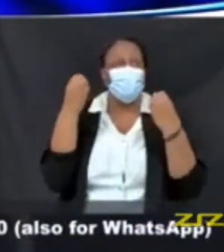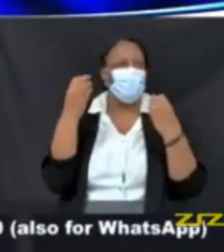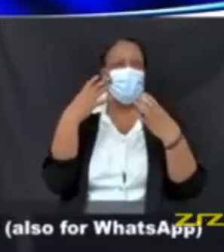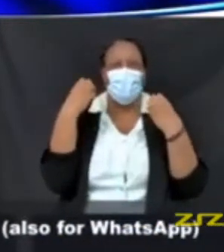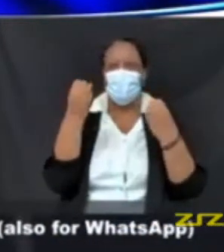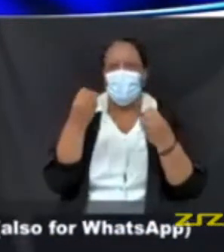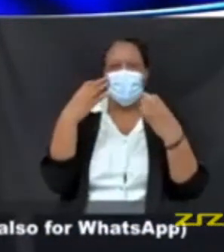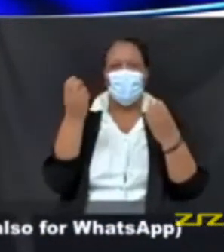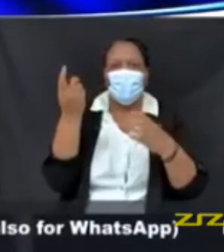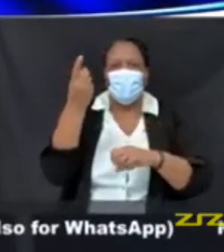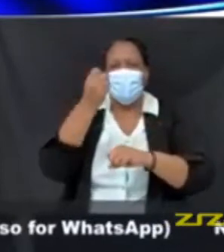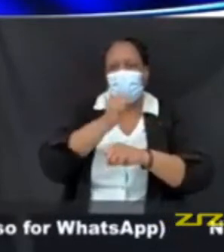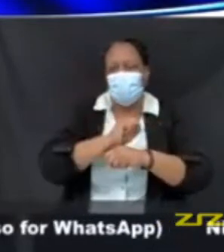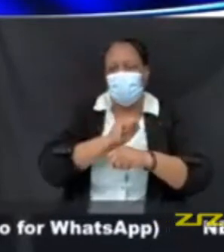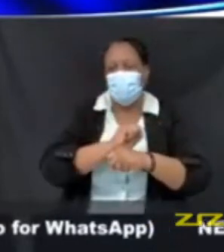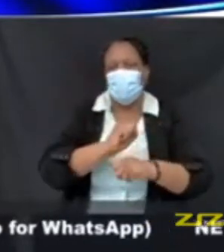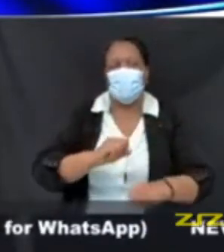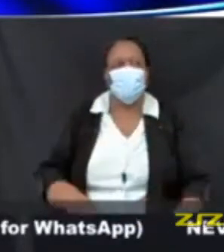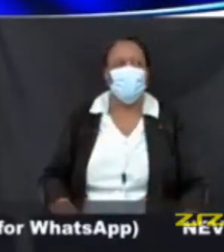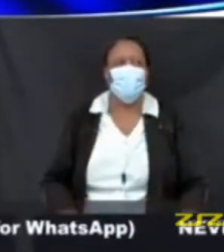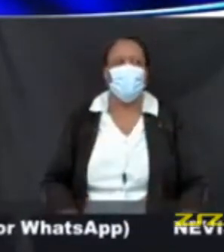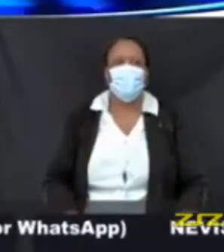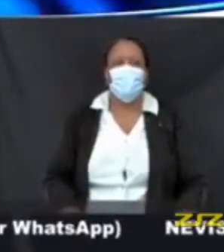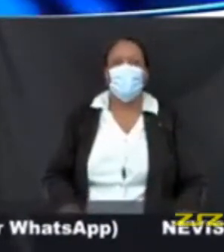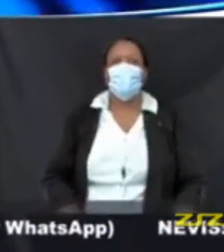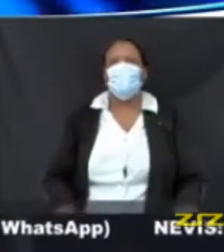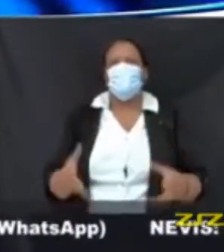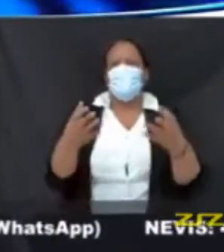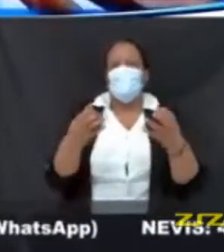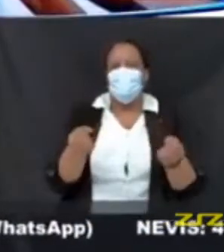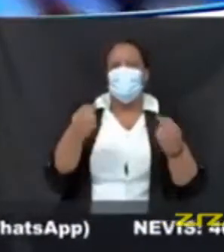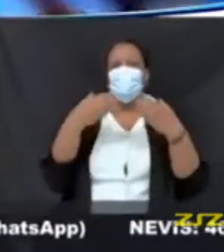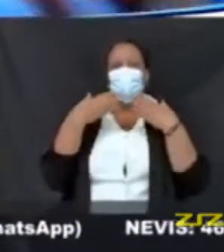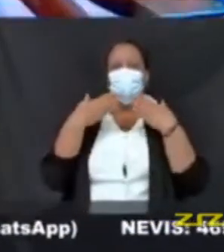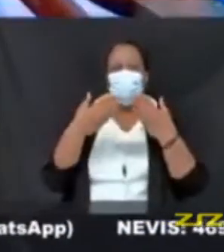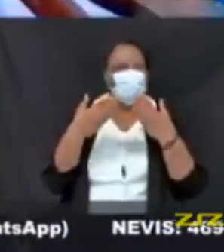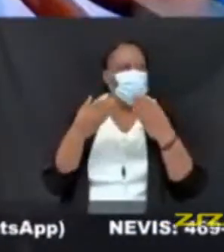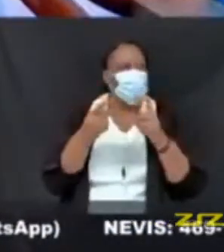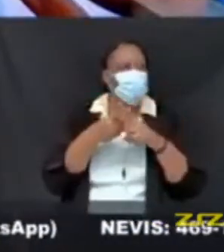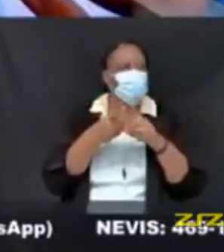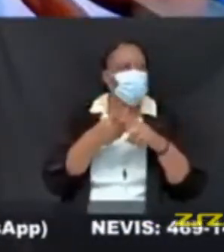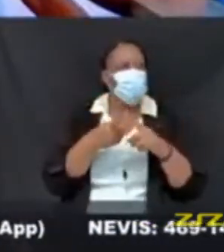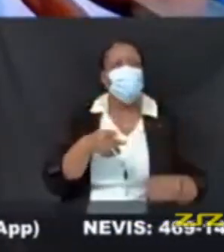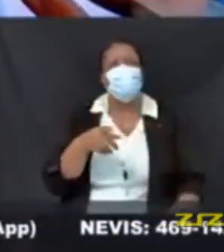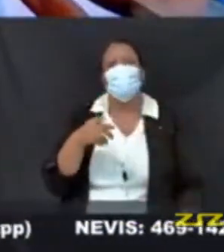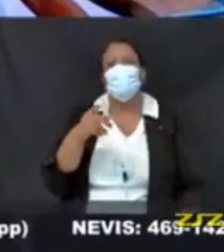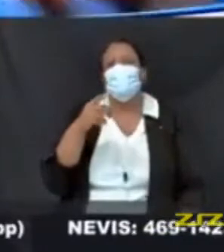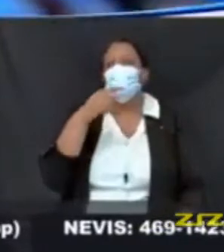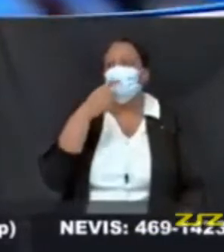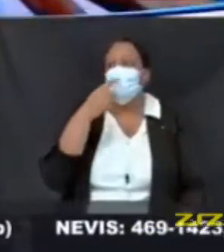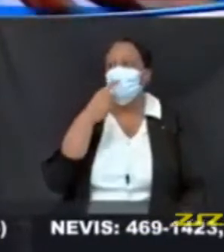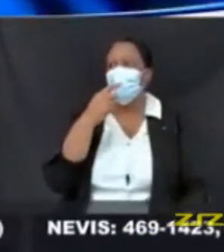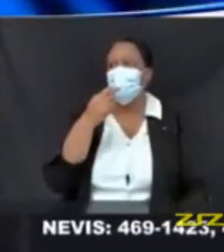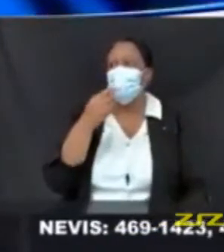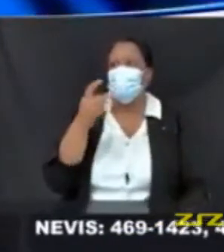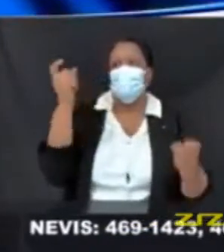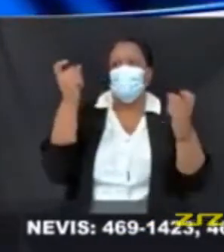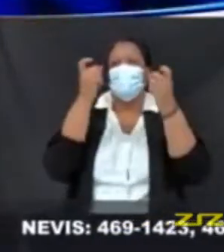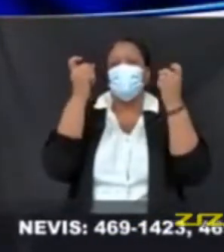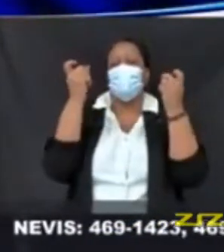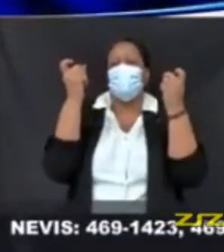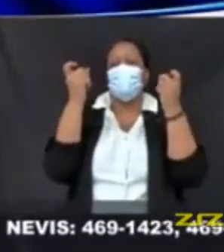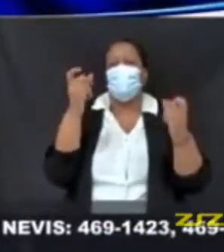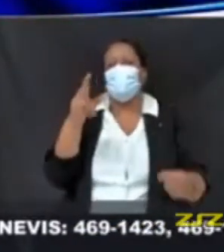Mitigation Council, the Attorney General, Honorable Vincent Byron, I take pleasure in congratulating NEMA's National